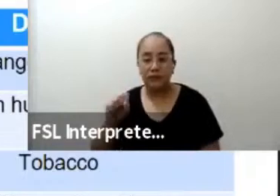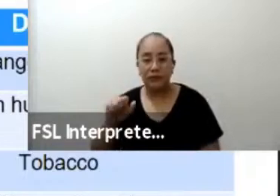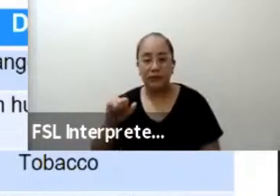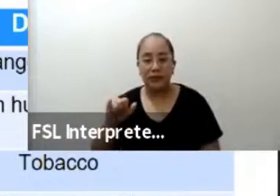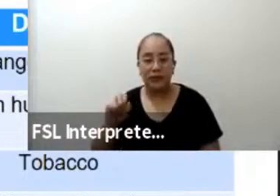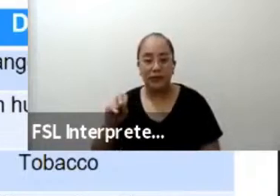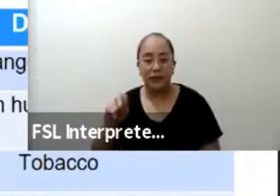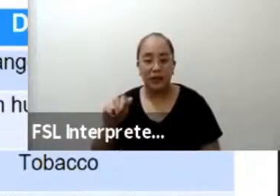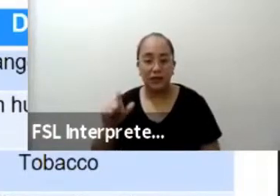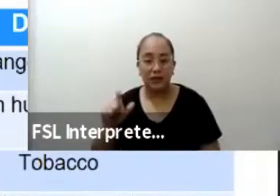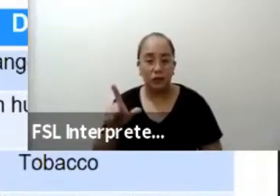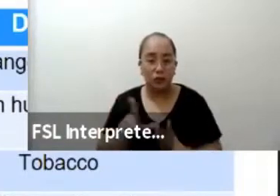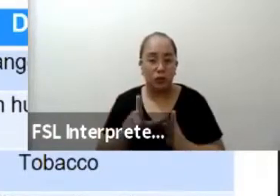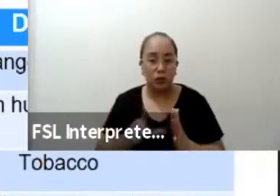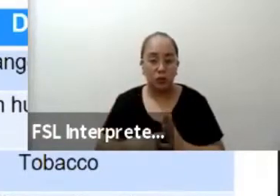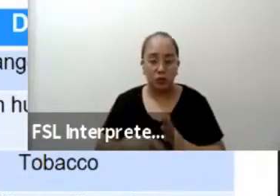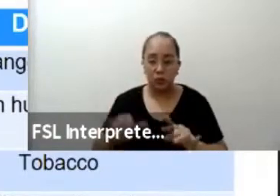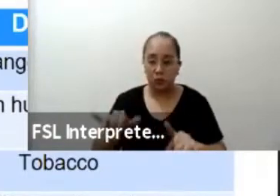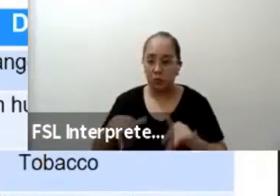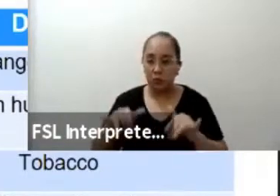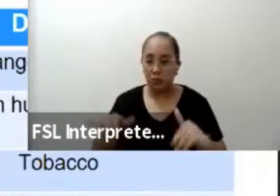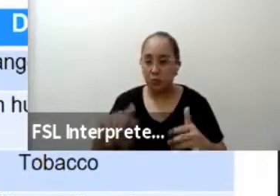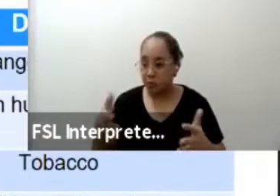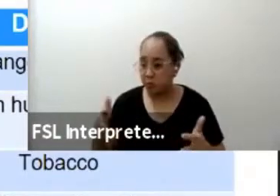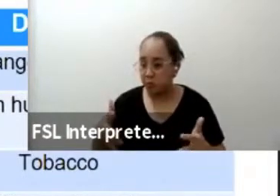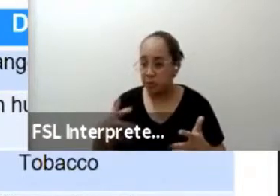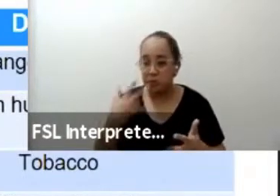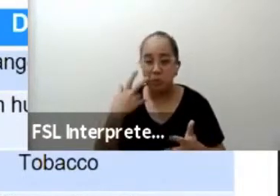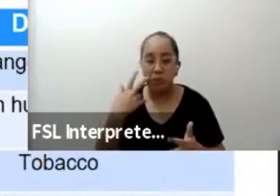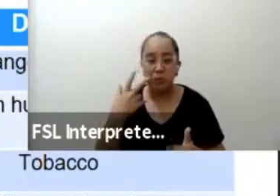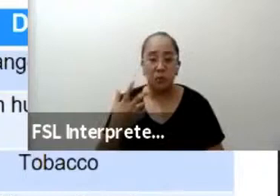for, set the stage for universal healthcare.